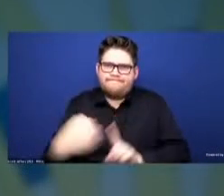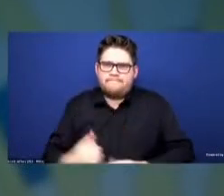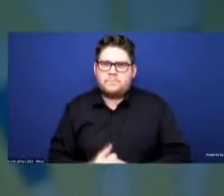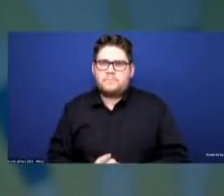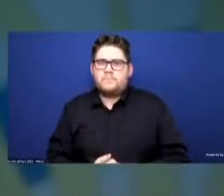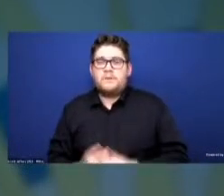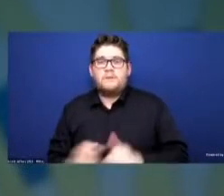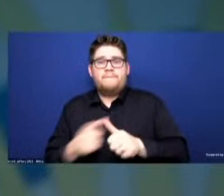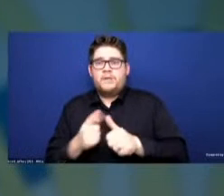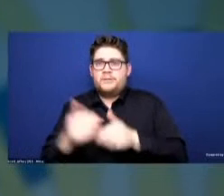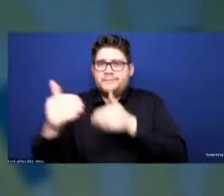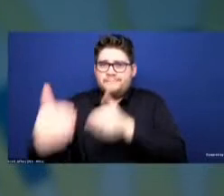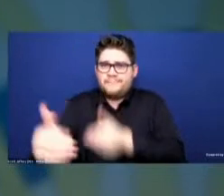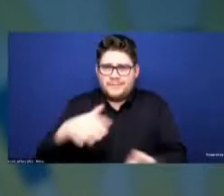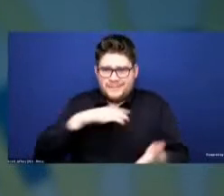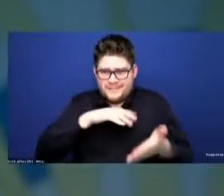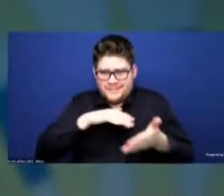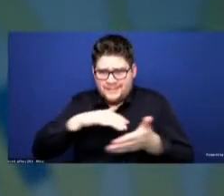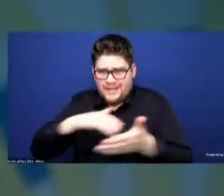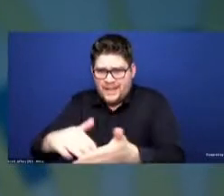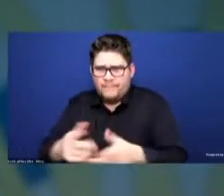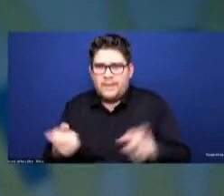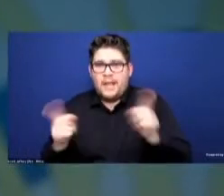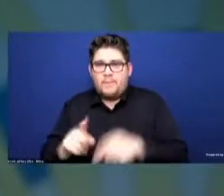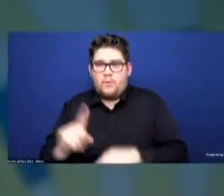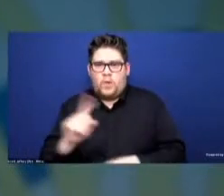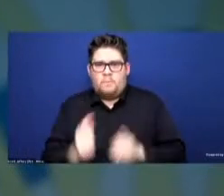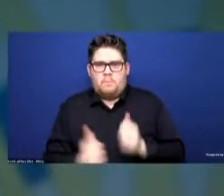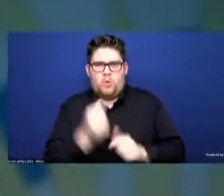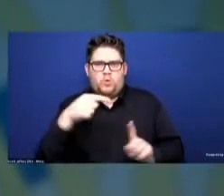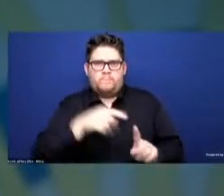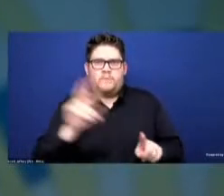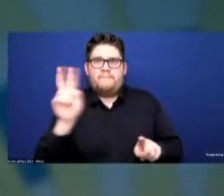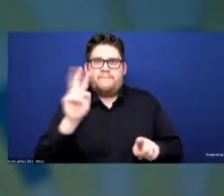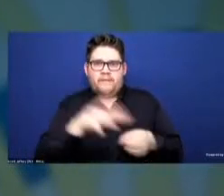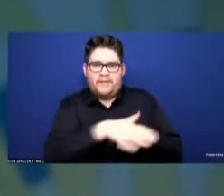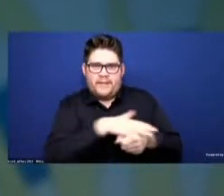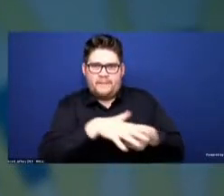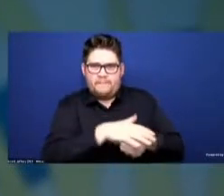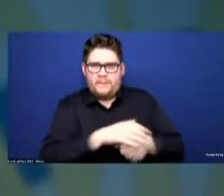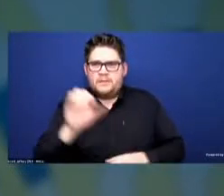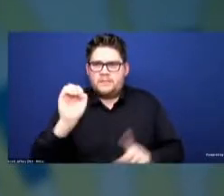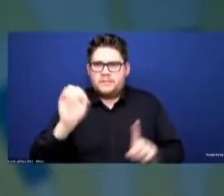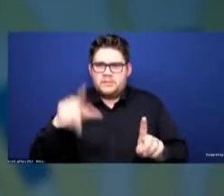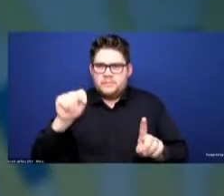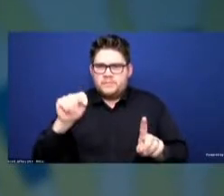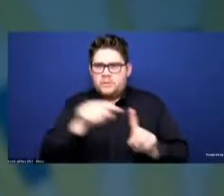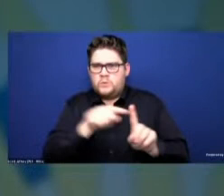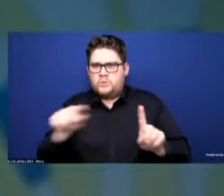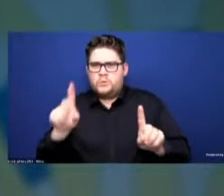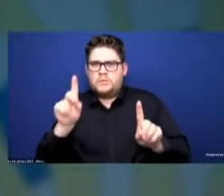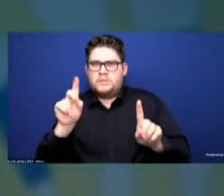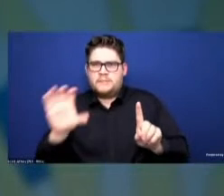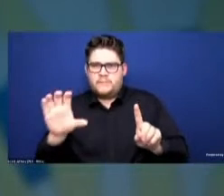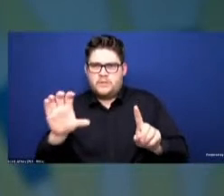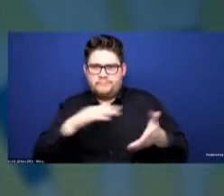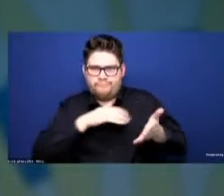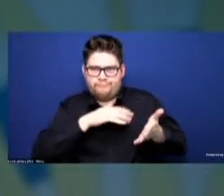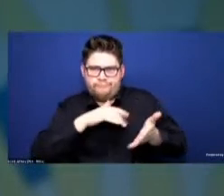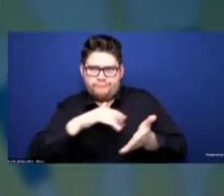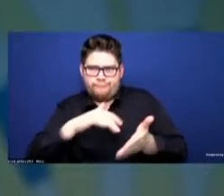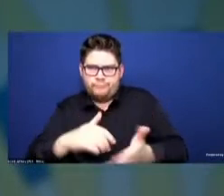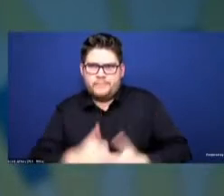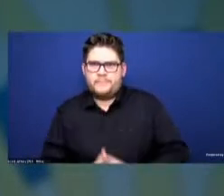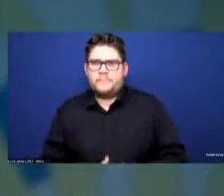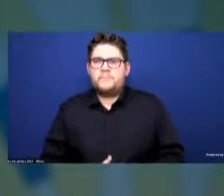started last September up until the Christmas break. And the second, in a very similar way, was done